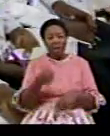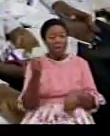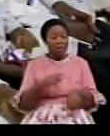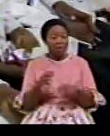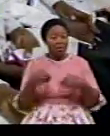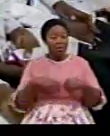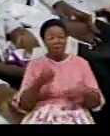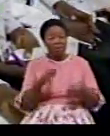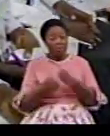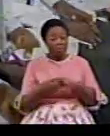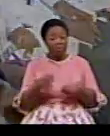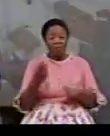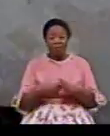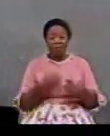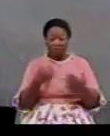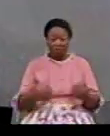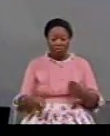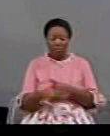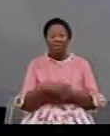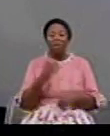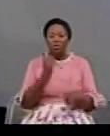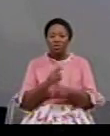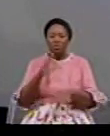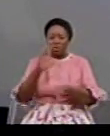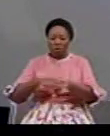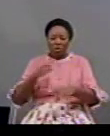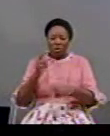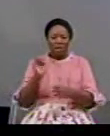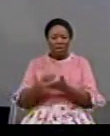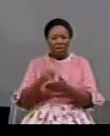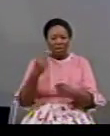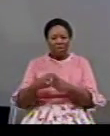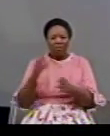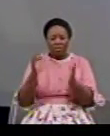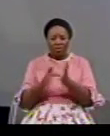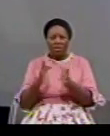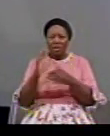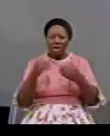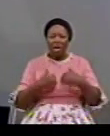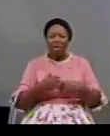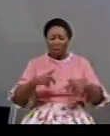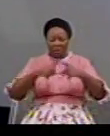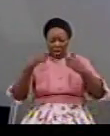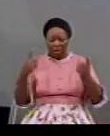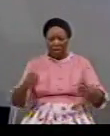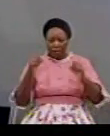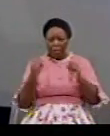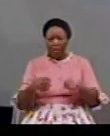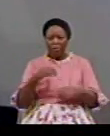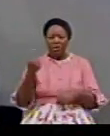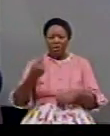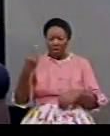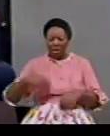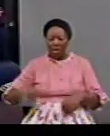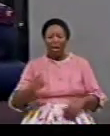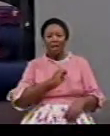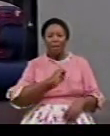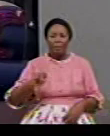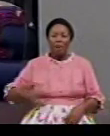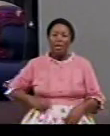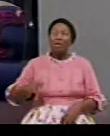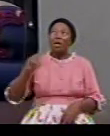number one, he can come to you now. He will come to you now. And there is, he